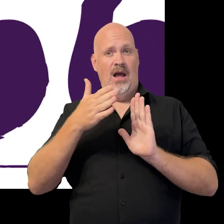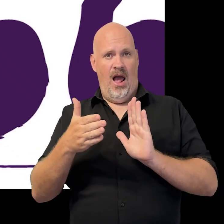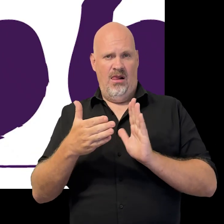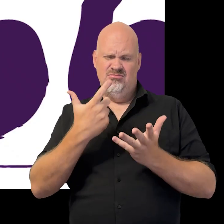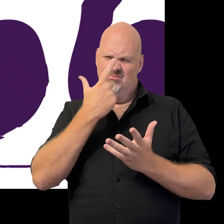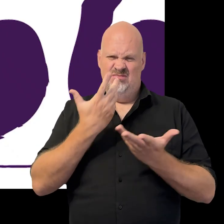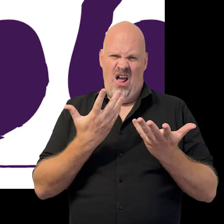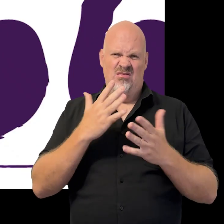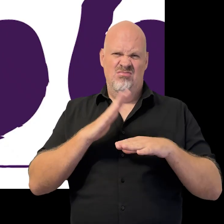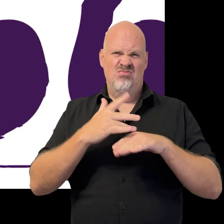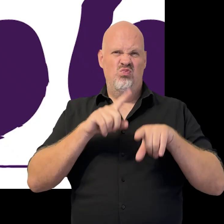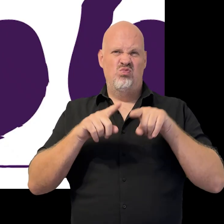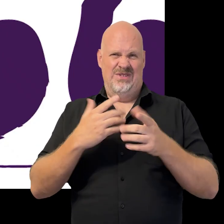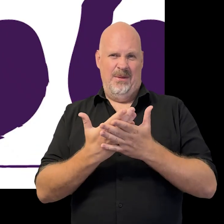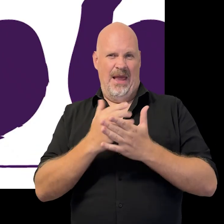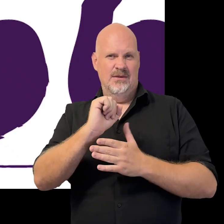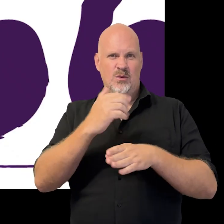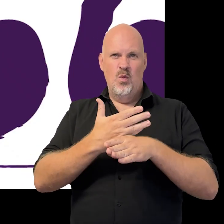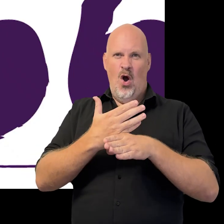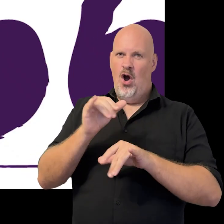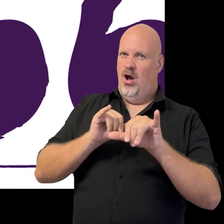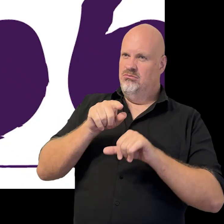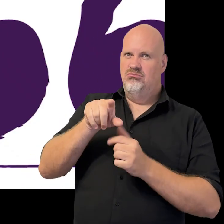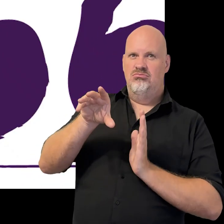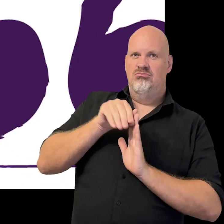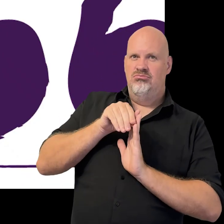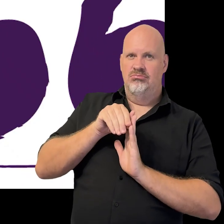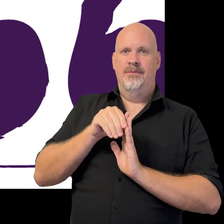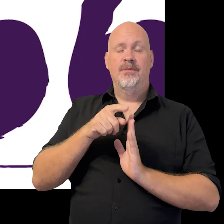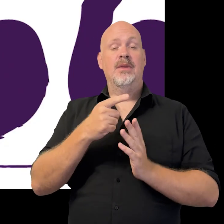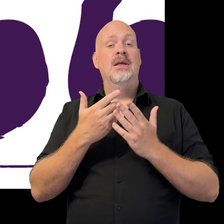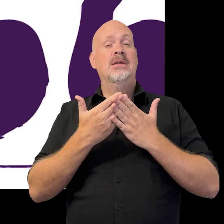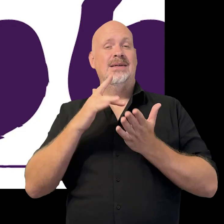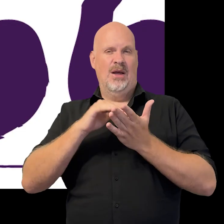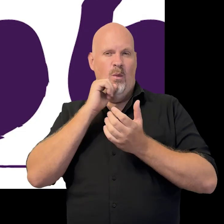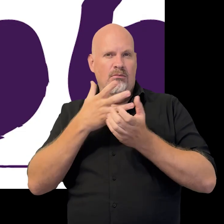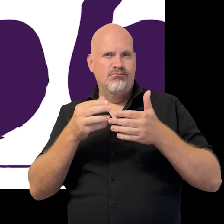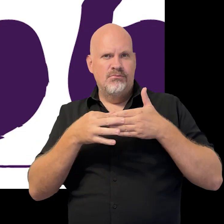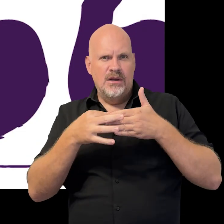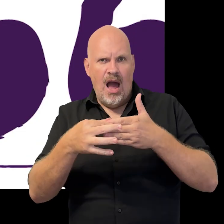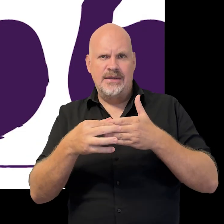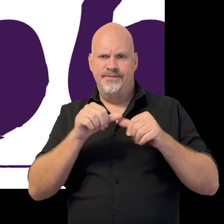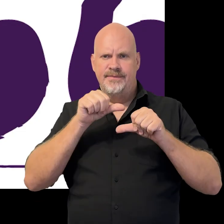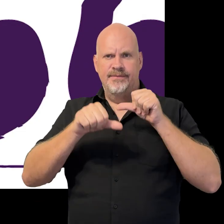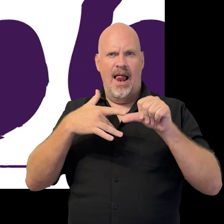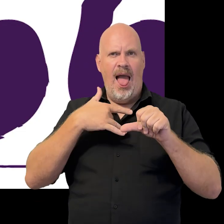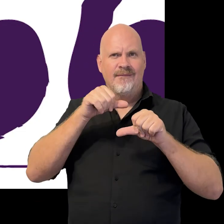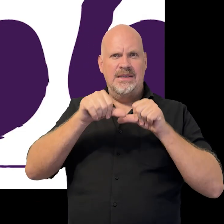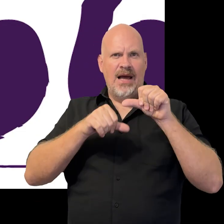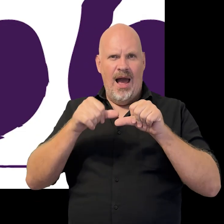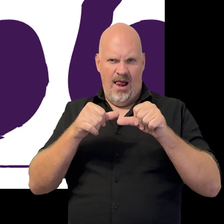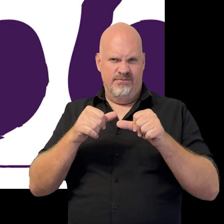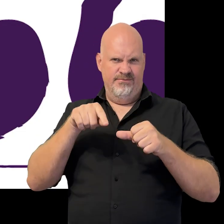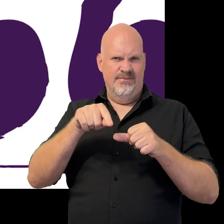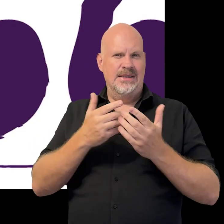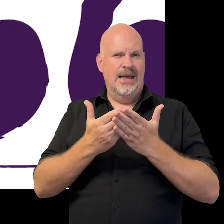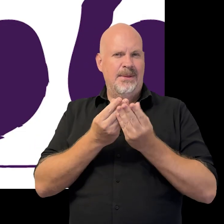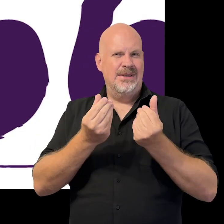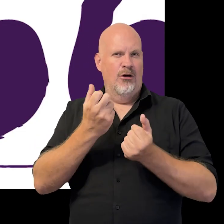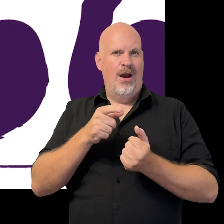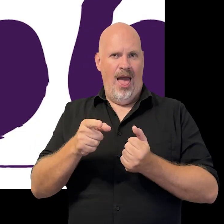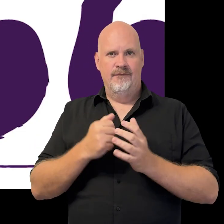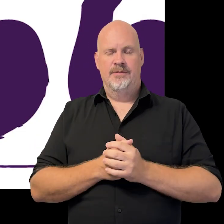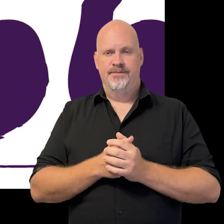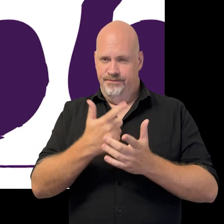to start, or you will need to start, by identifying a people-focused issue which has got strategic relevance to